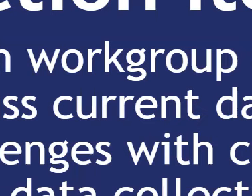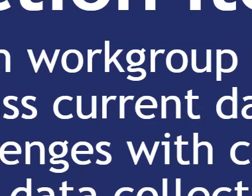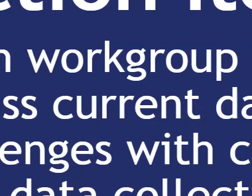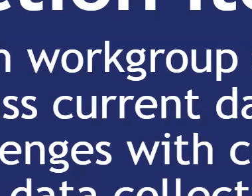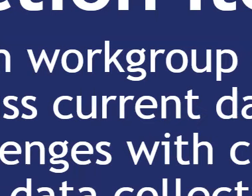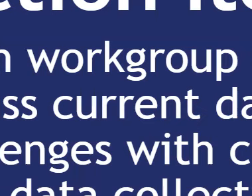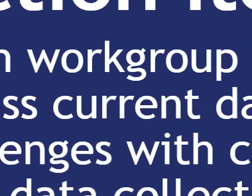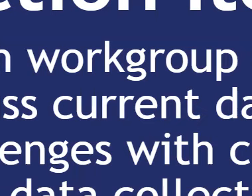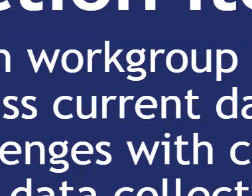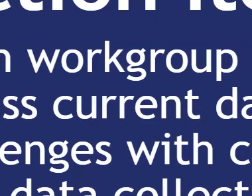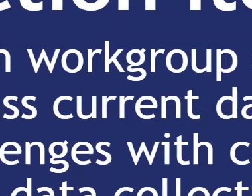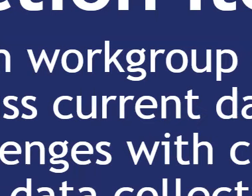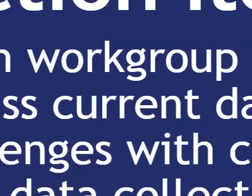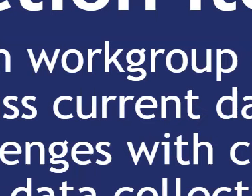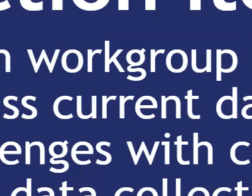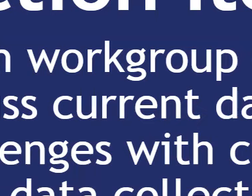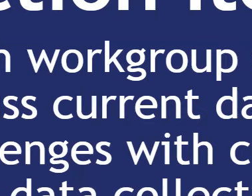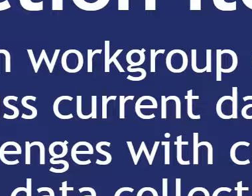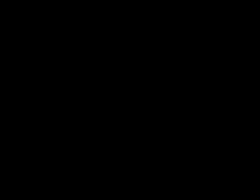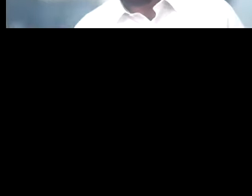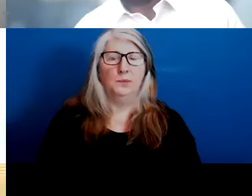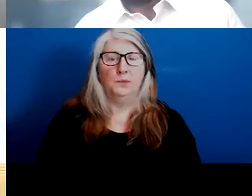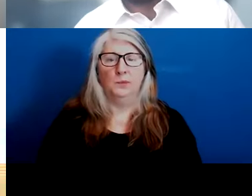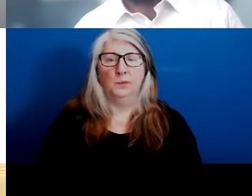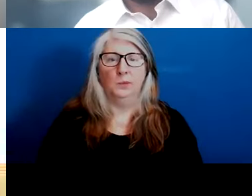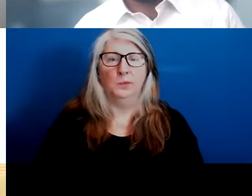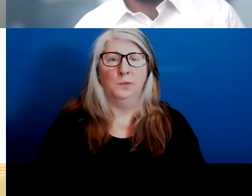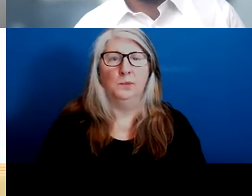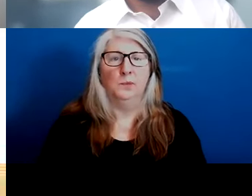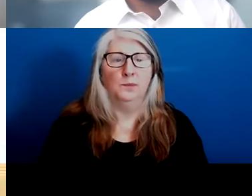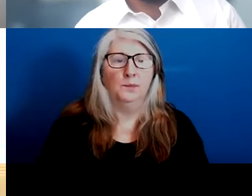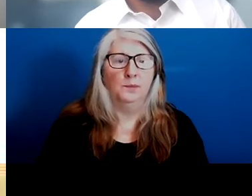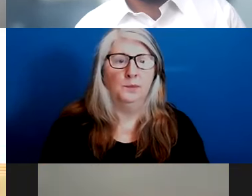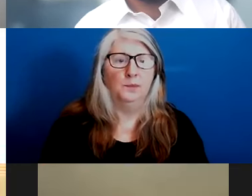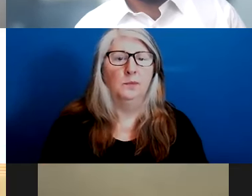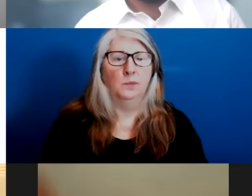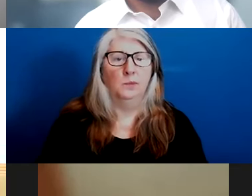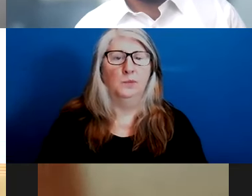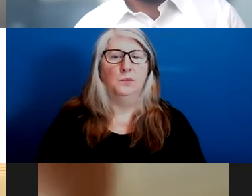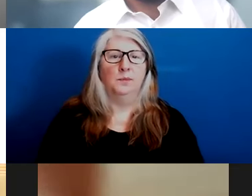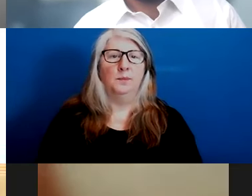And you saw my meeting on the interpreter, my message. About